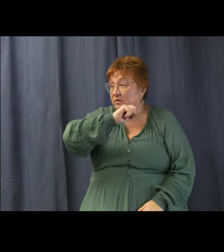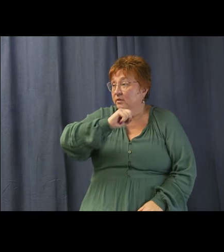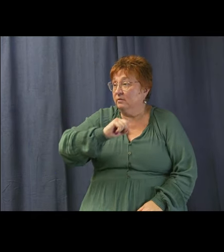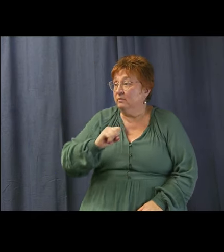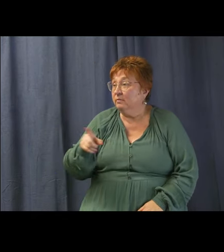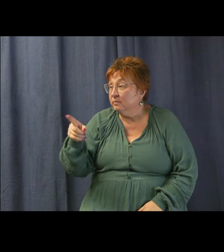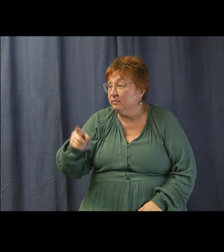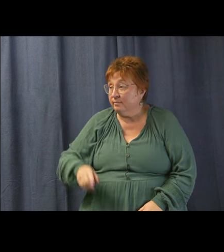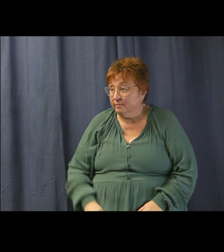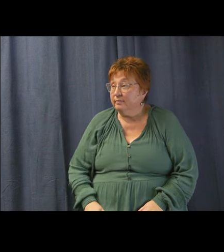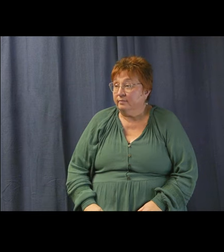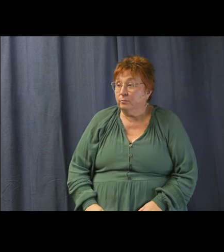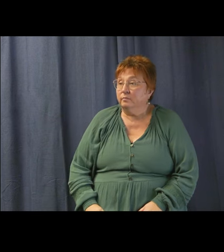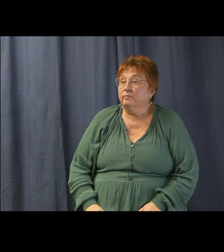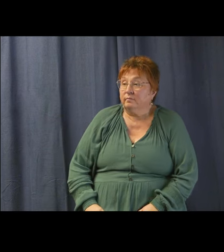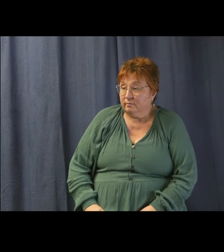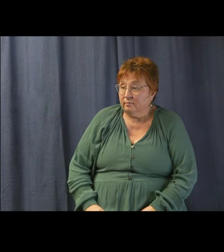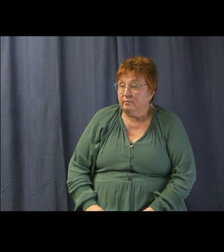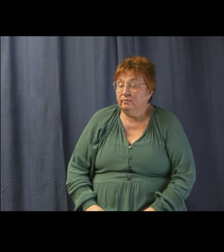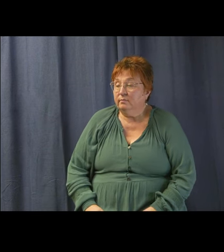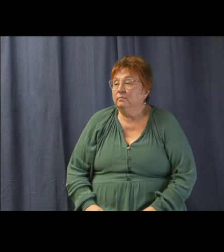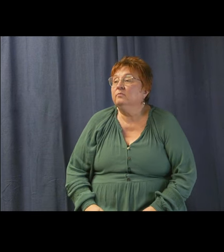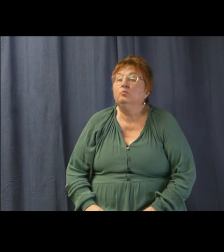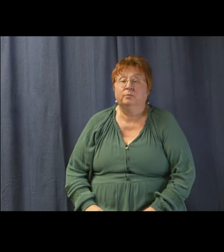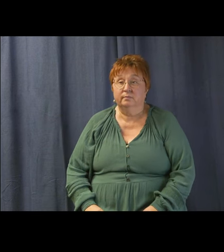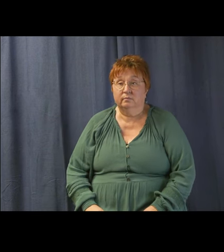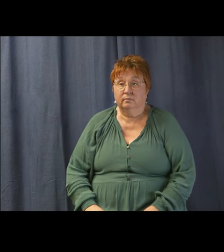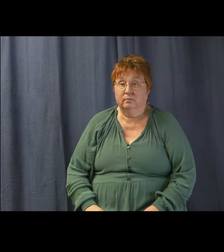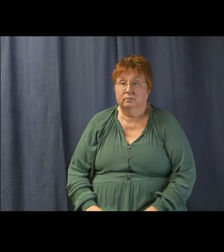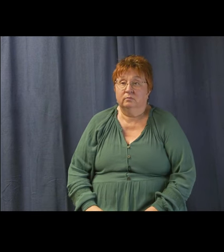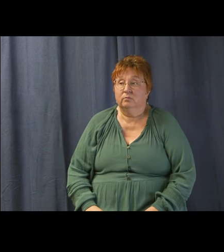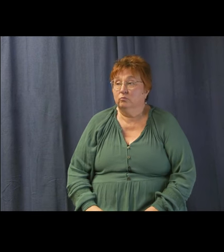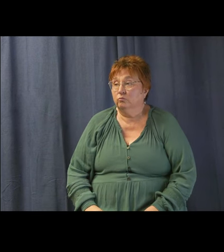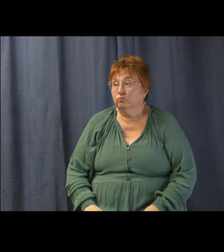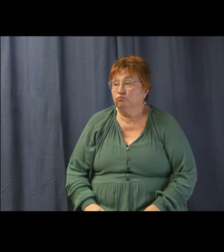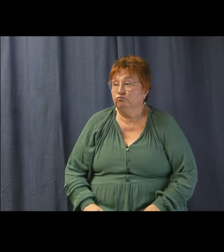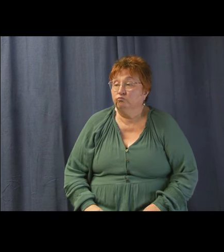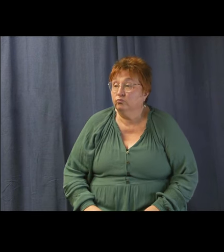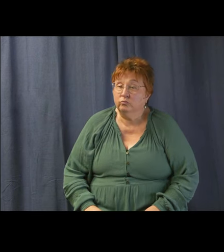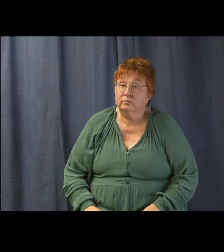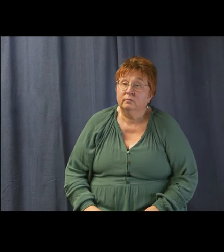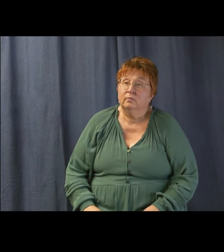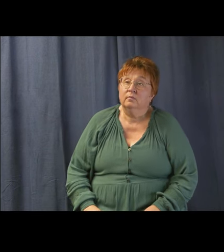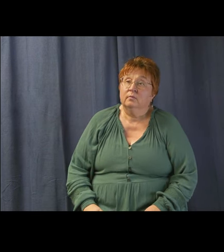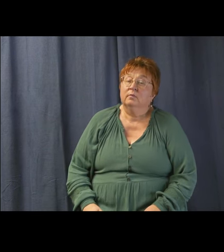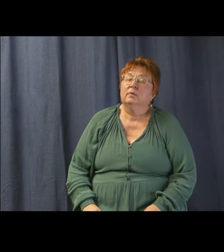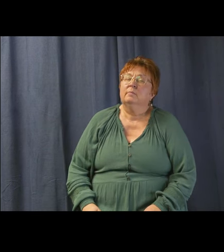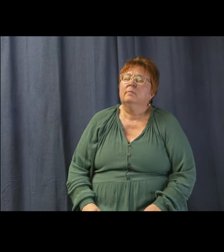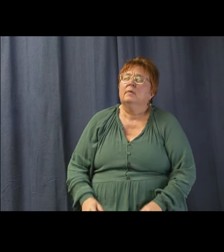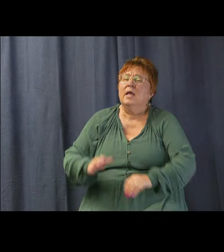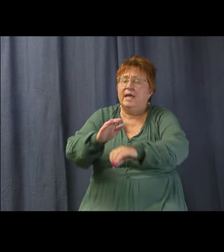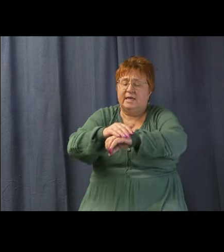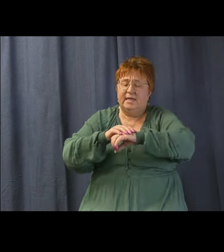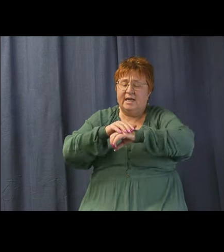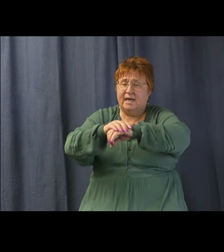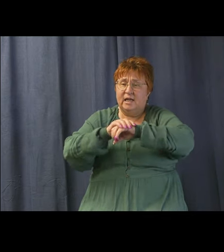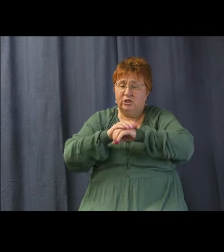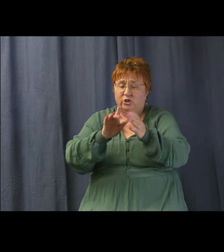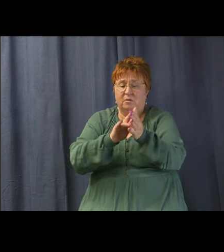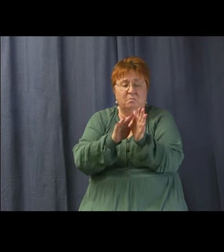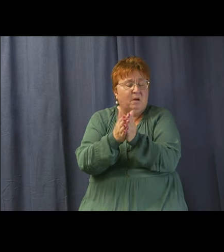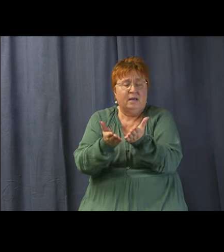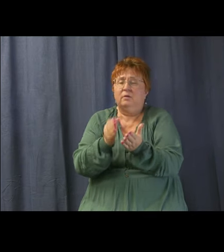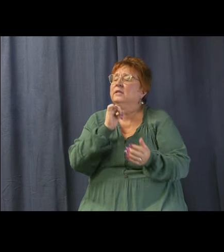Torah. Isn't that amazing? See, you don't, in English, you don't see the missing letters they take out of the